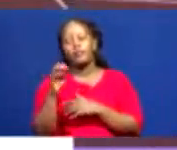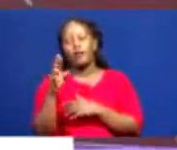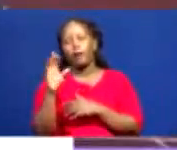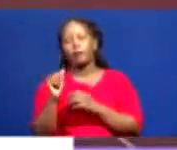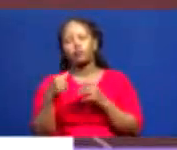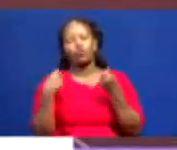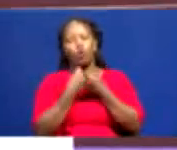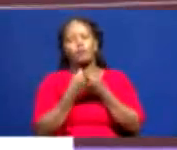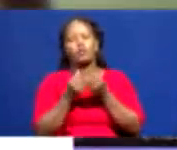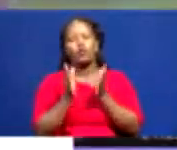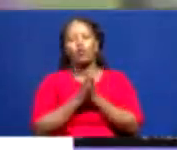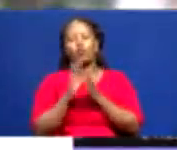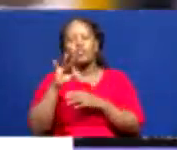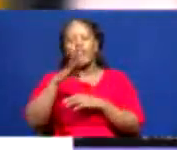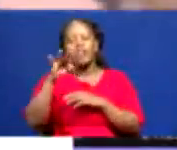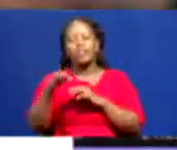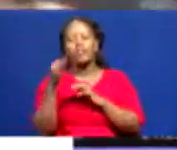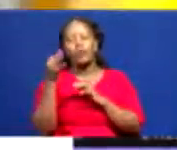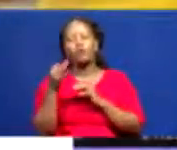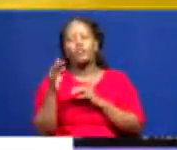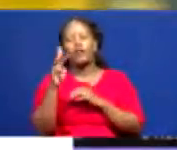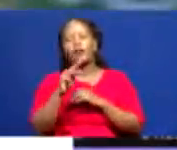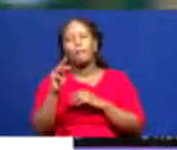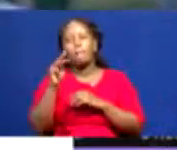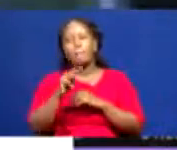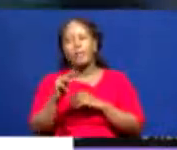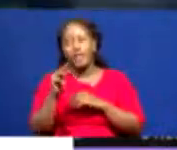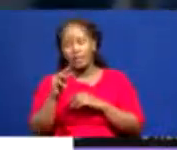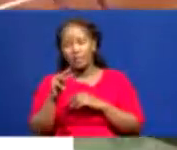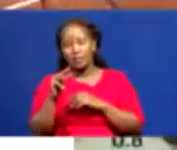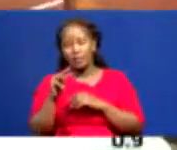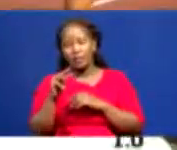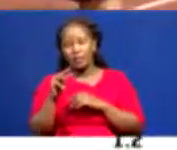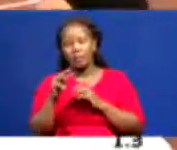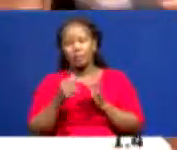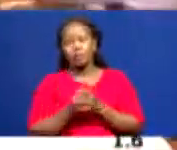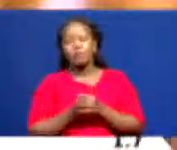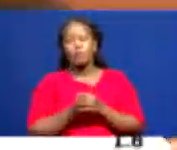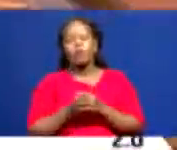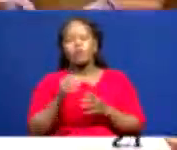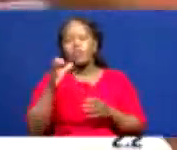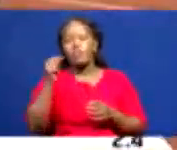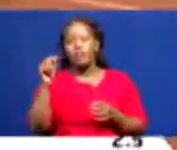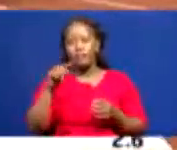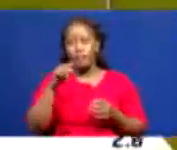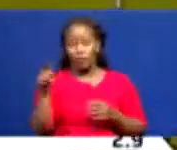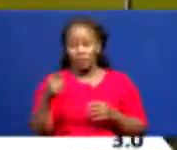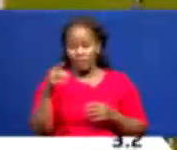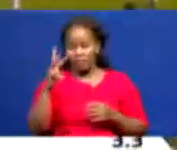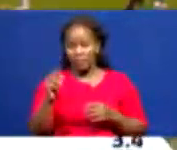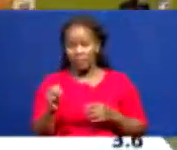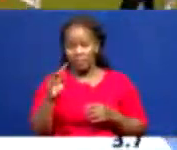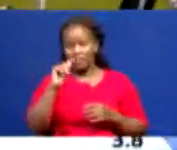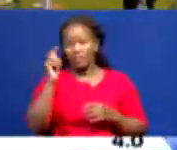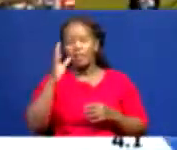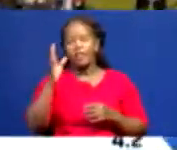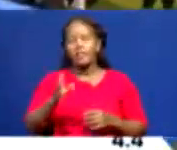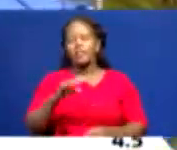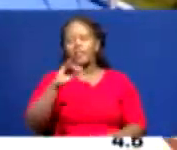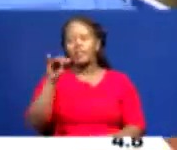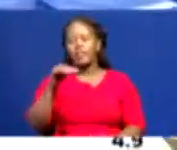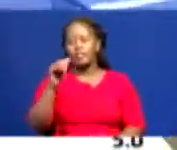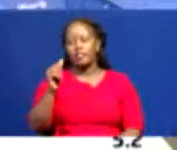it out in the 3,000 meters steeplechase. In the 5,000 meters, Kenyan Jacob